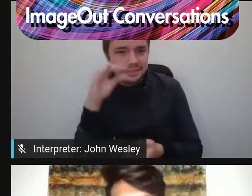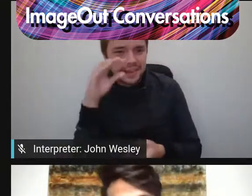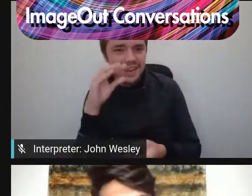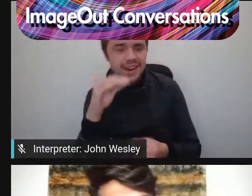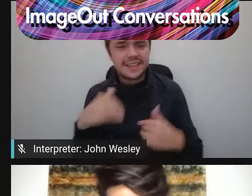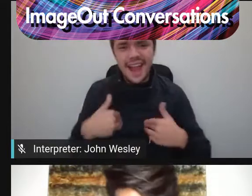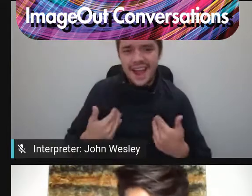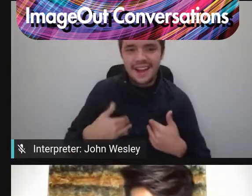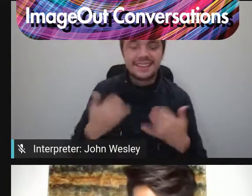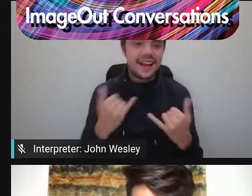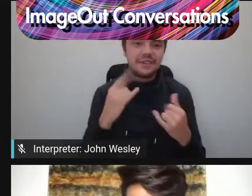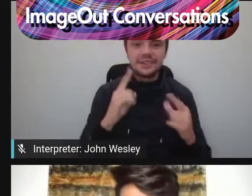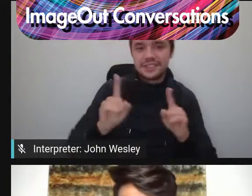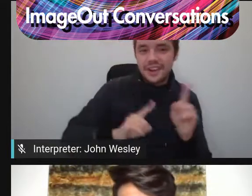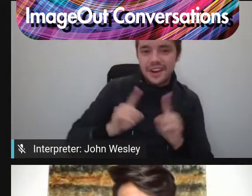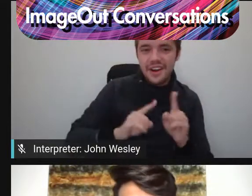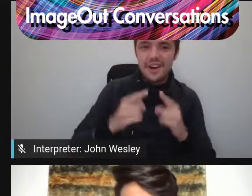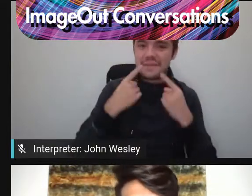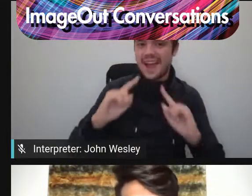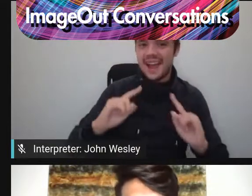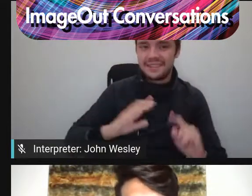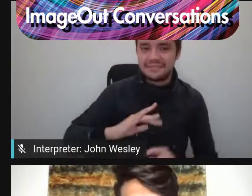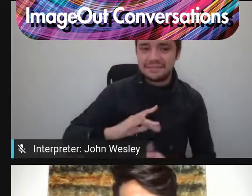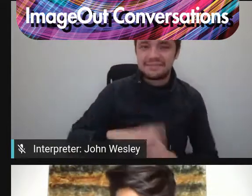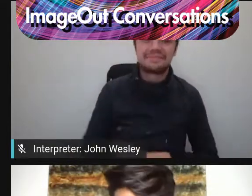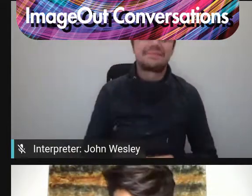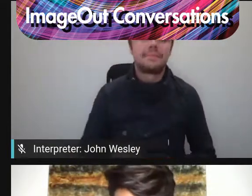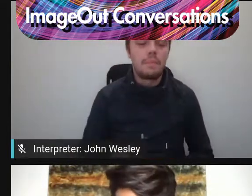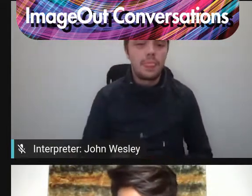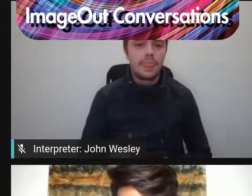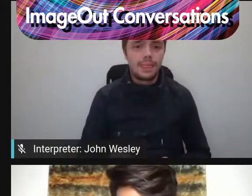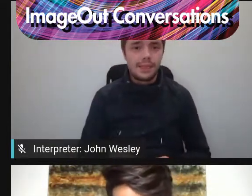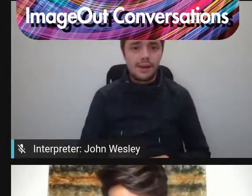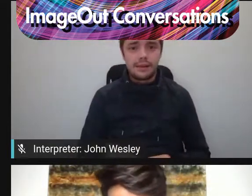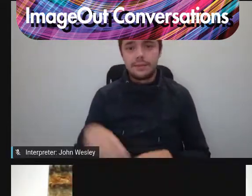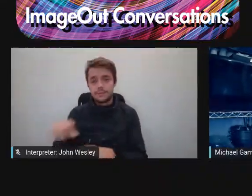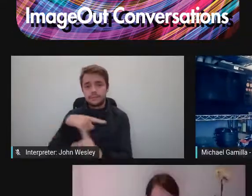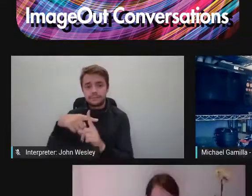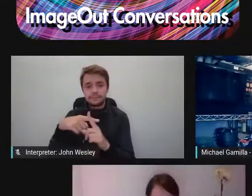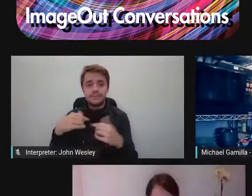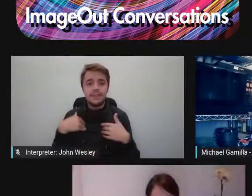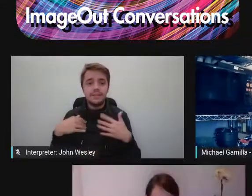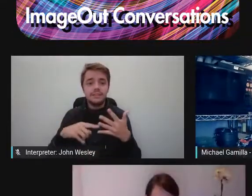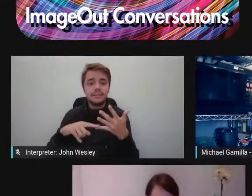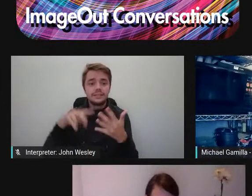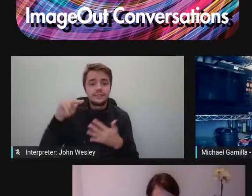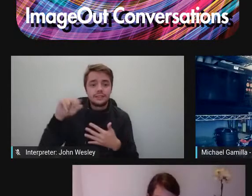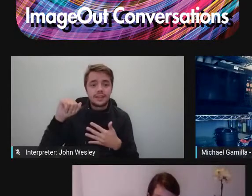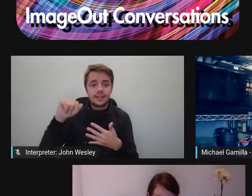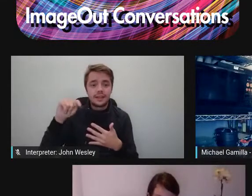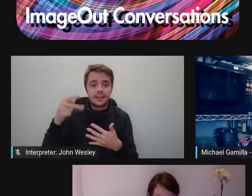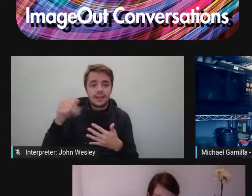star tonight. And also we have Nathalie Rangel, who played